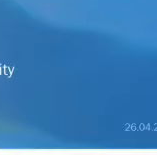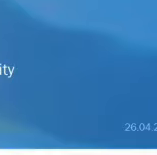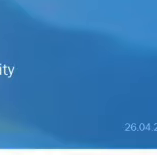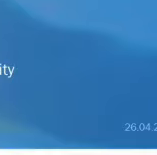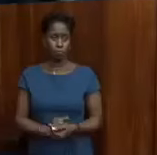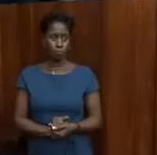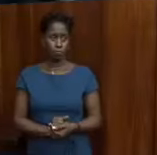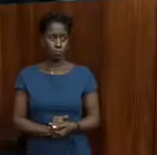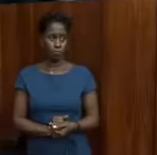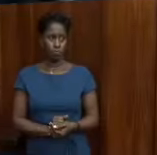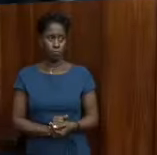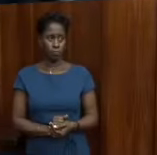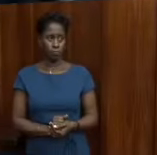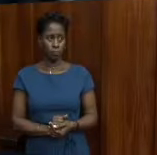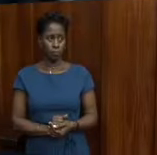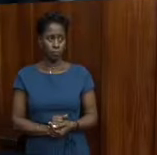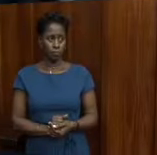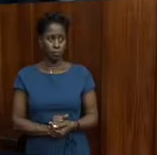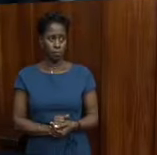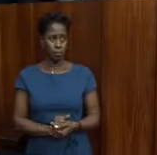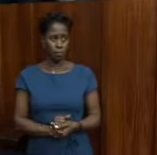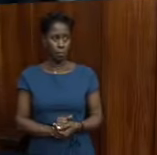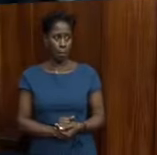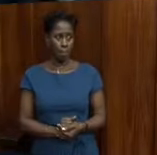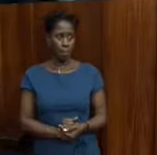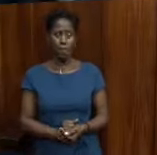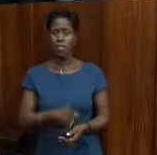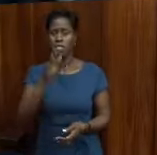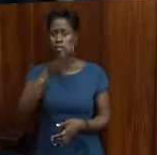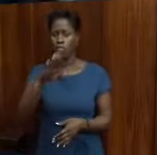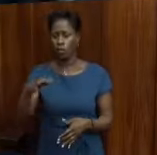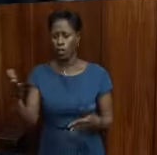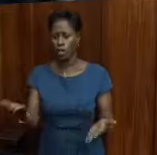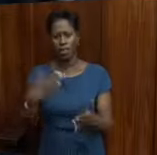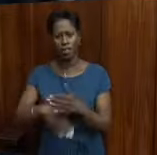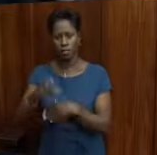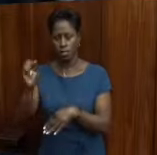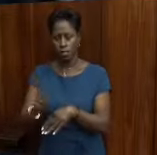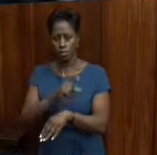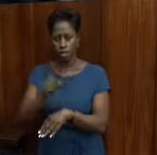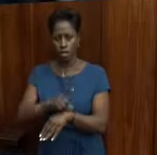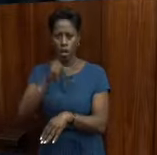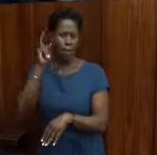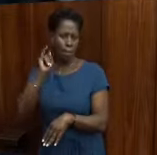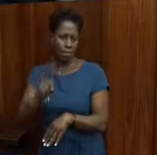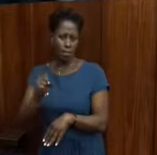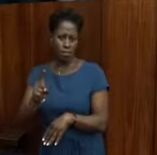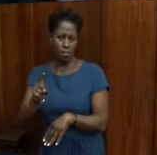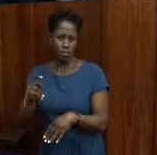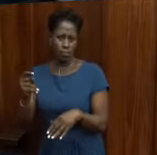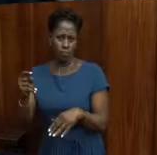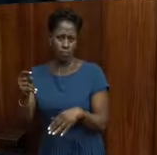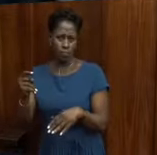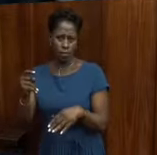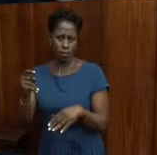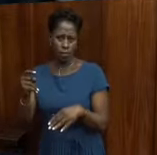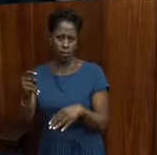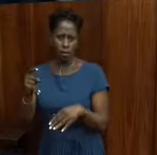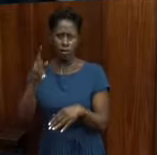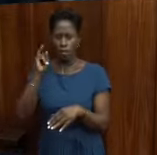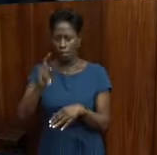Mr. Speaker, the children in this country should be exposed to a modern and accessible